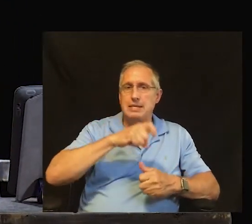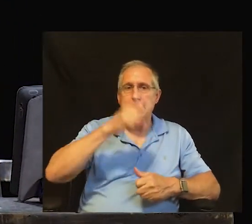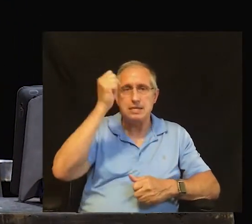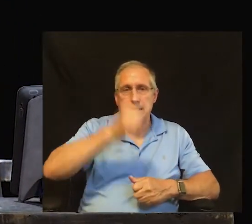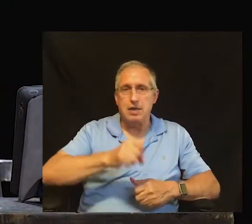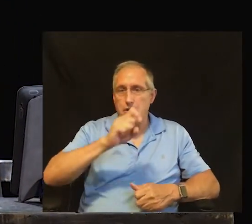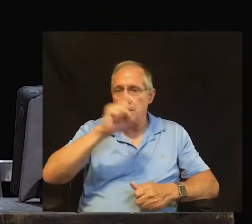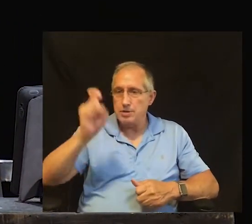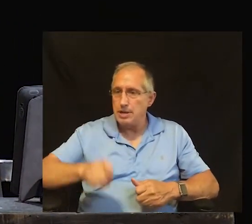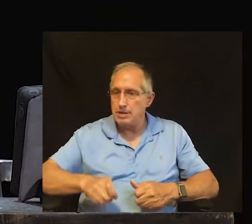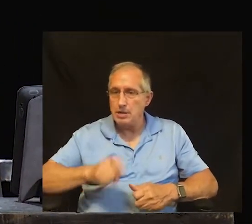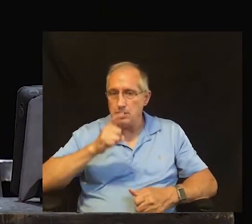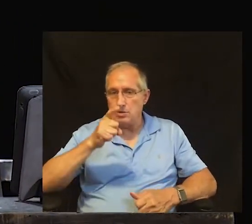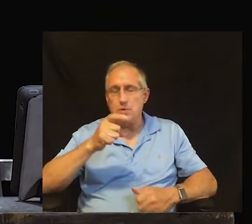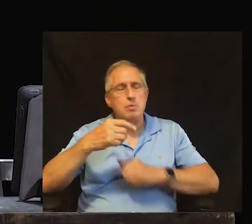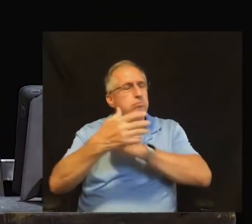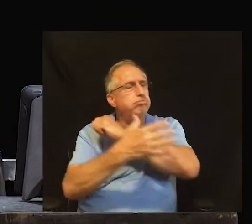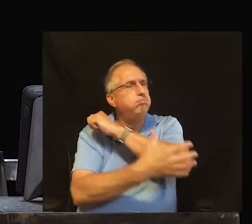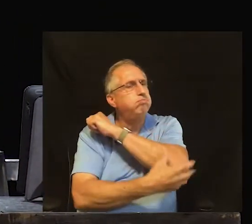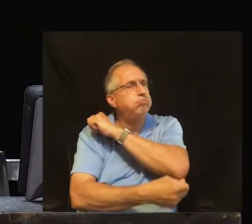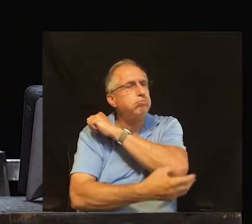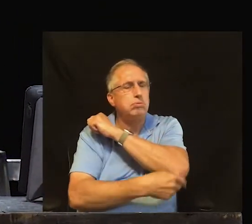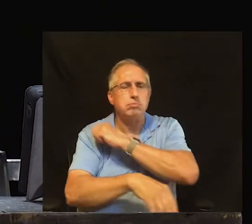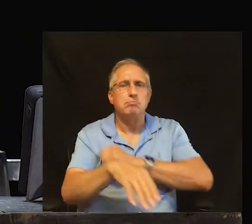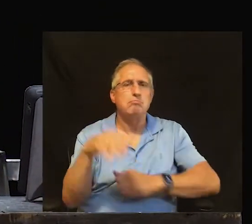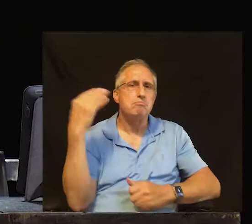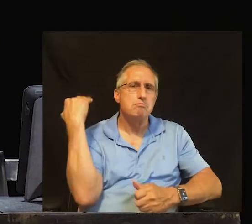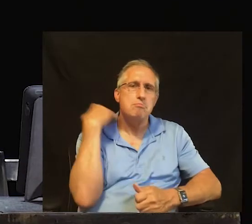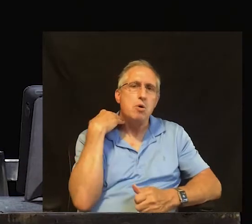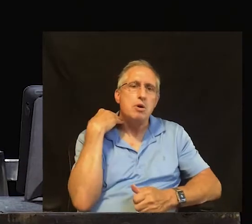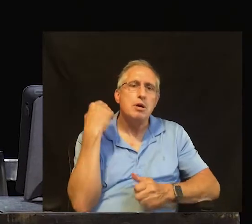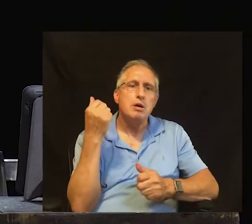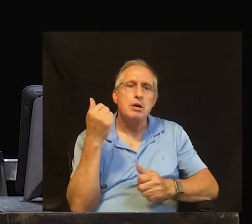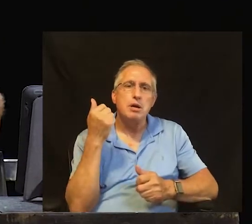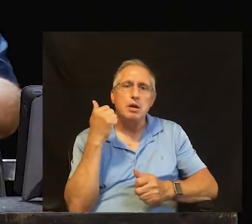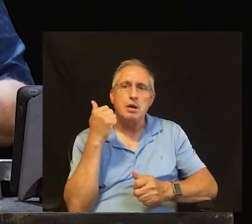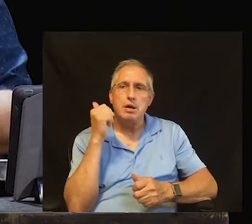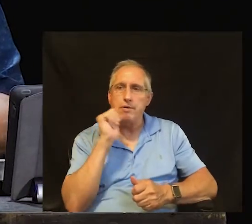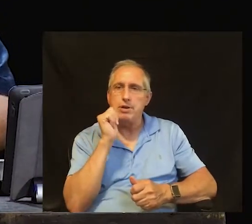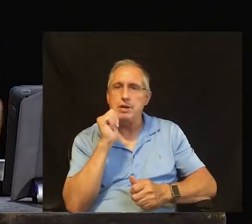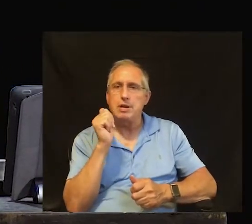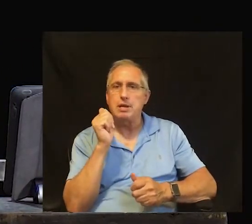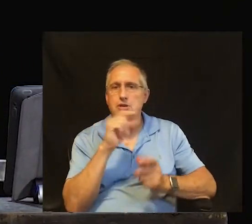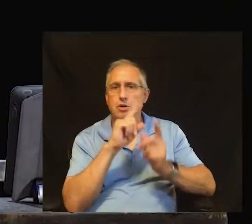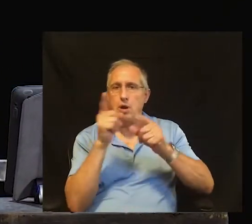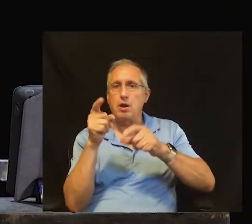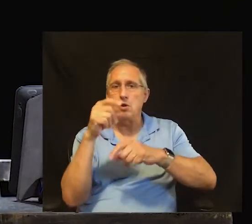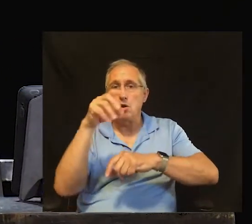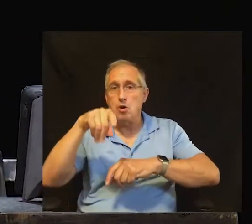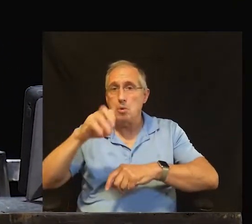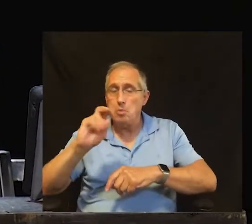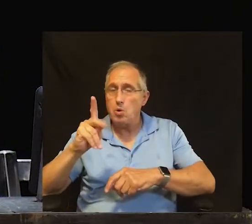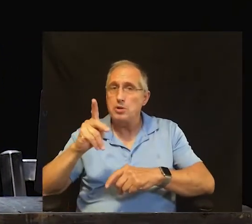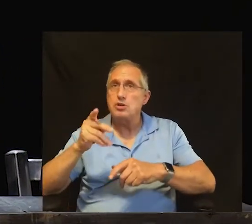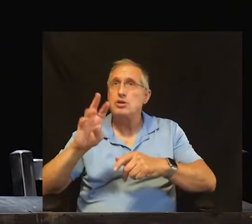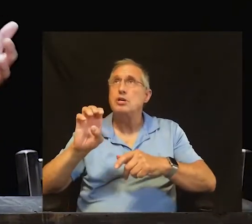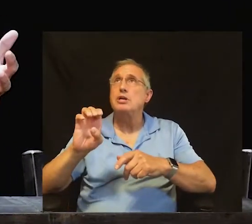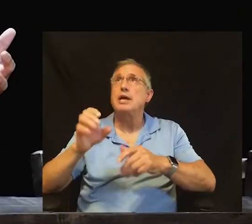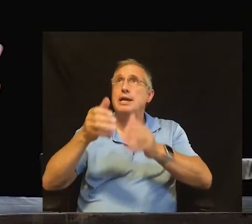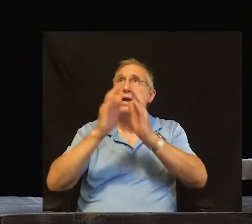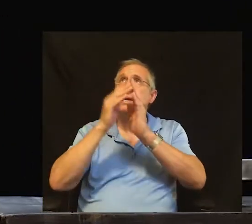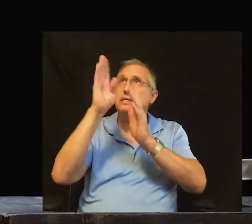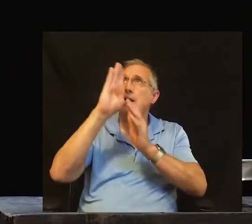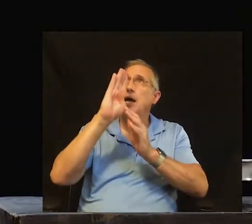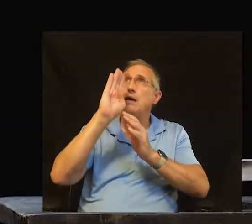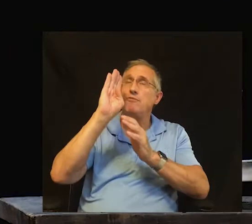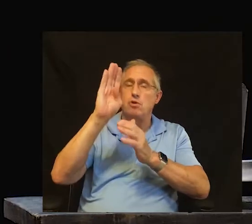southern Texas. She was so poor. She was broke. And so every day she'd go out on her porch and she would ask God for